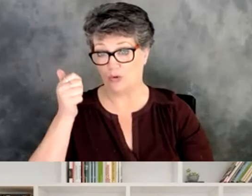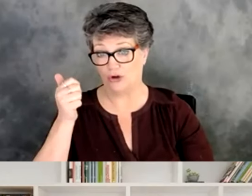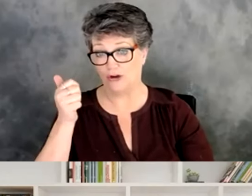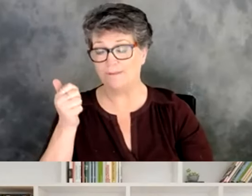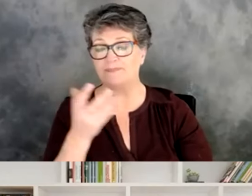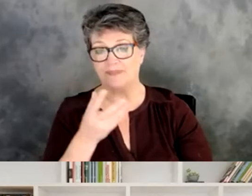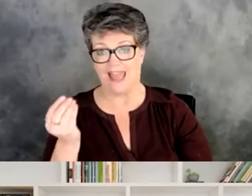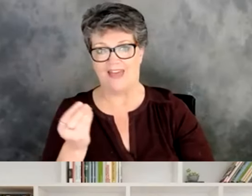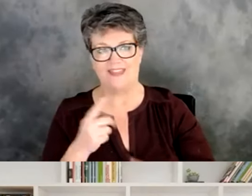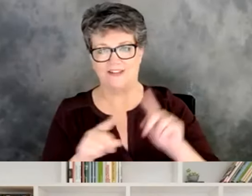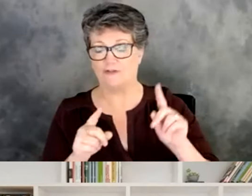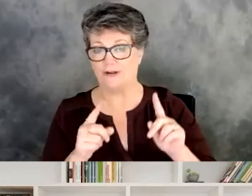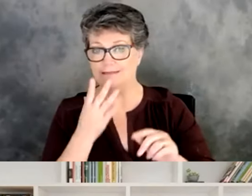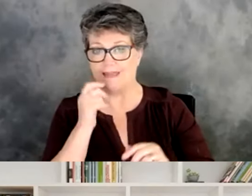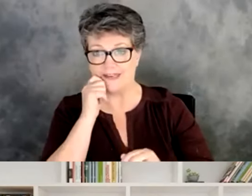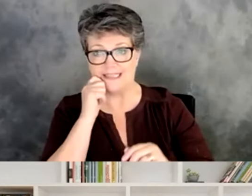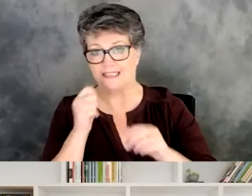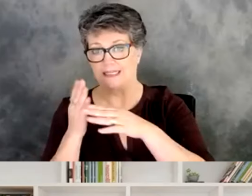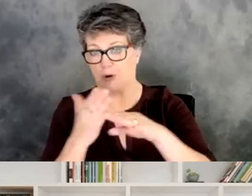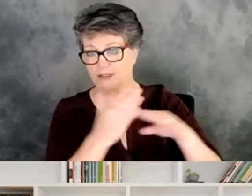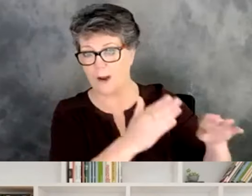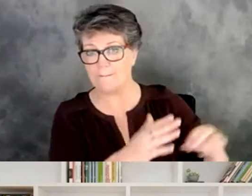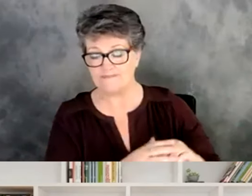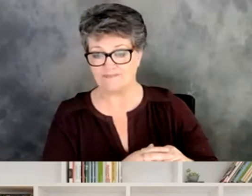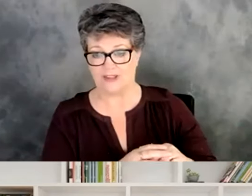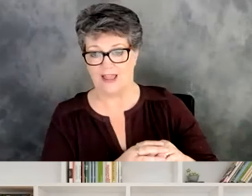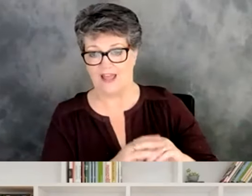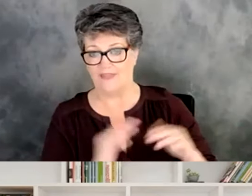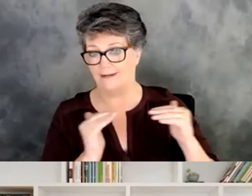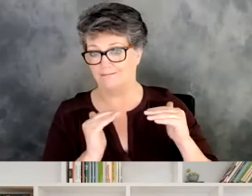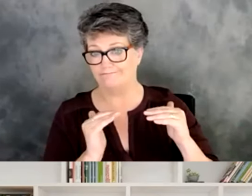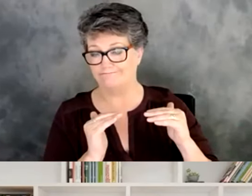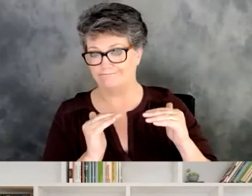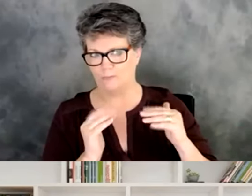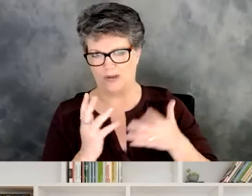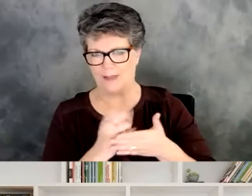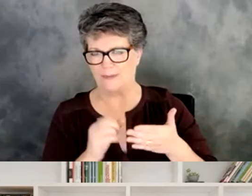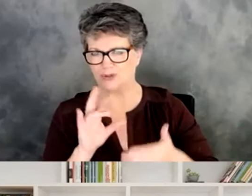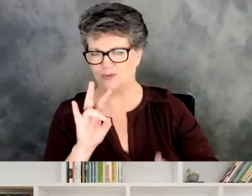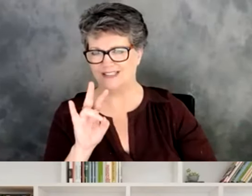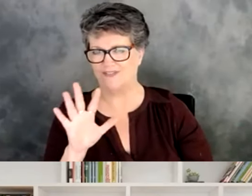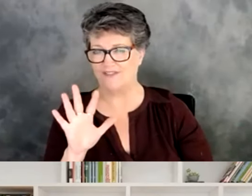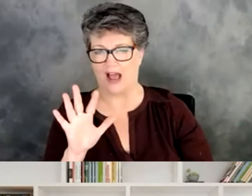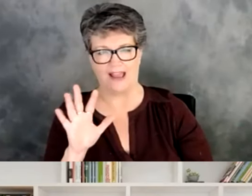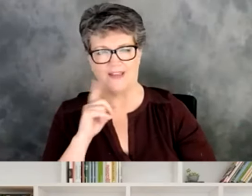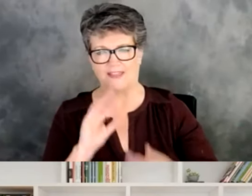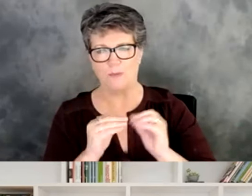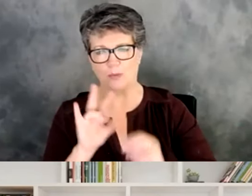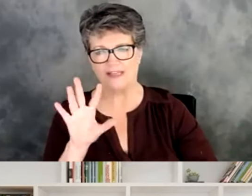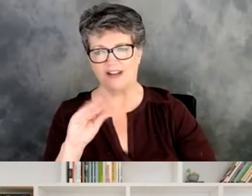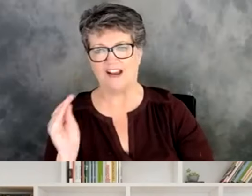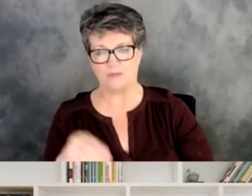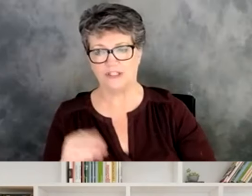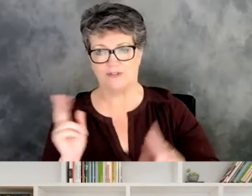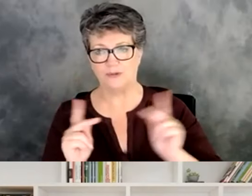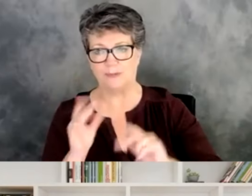different ethnicities parsed out as well. And that came up to, was it 75? Was the number 75% was of people